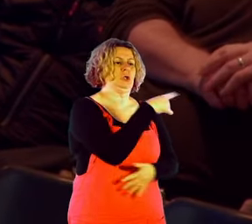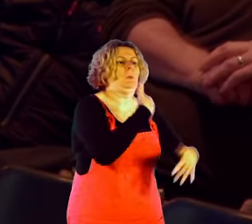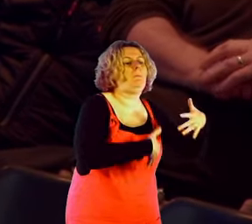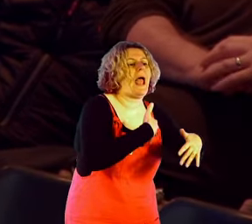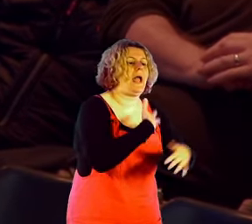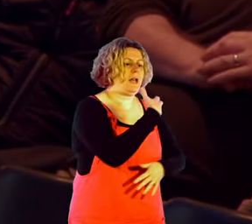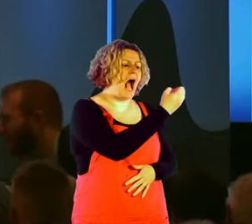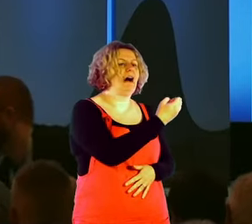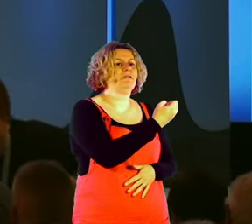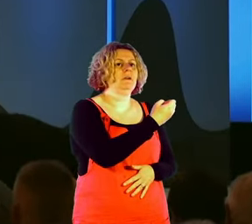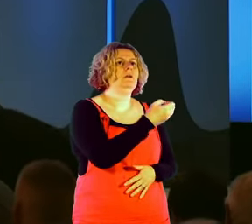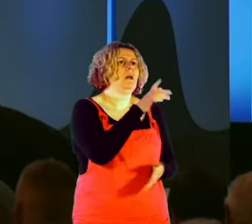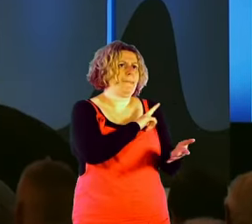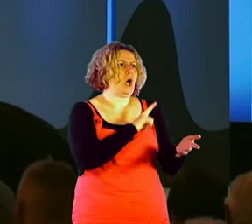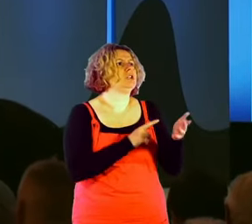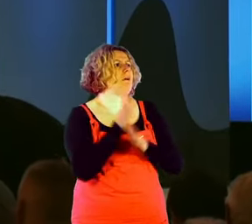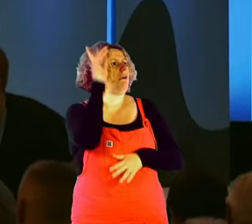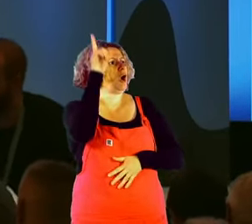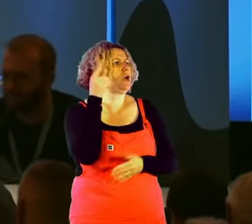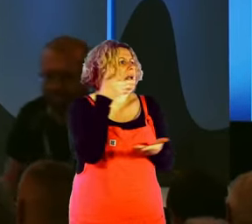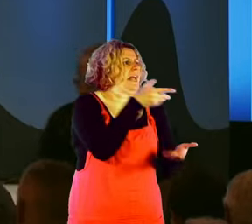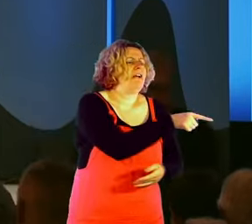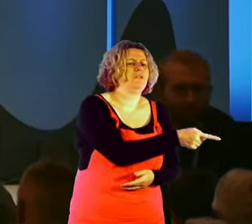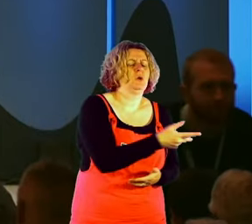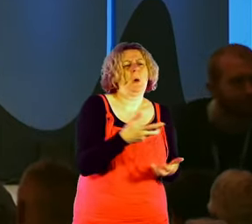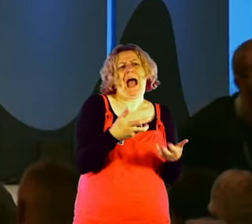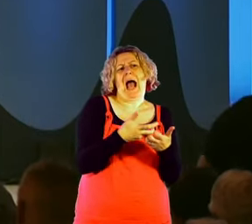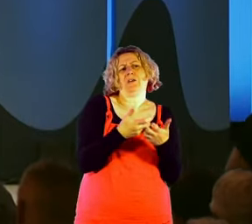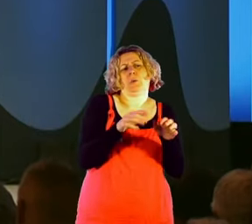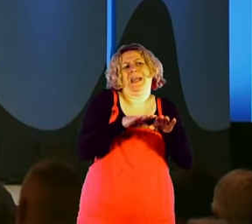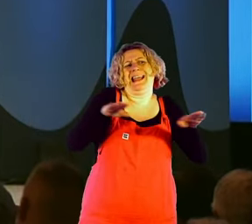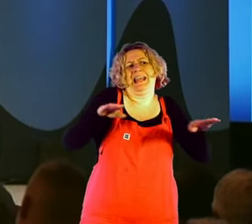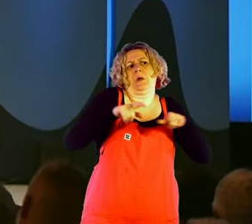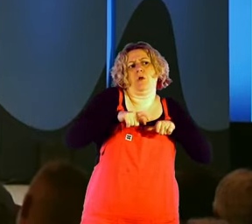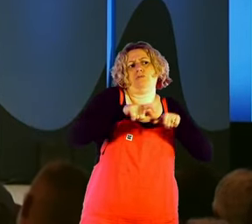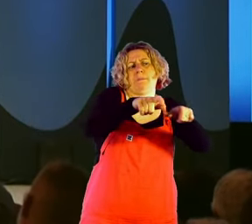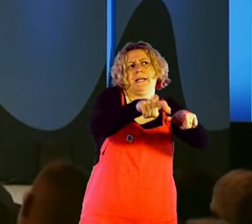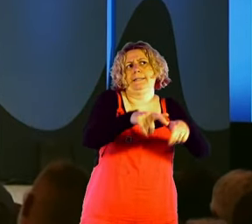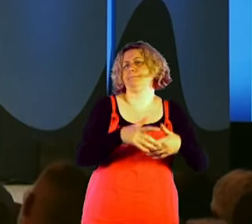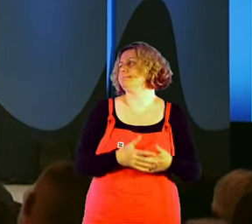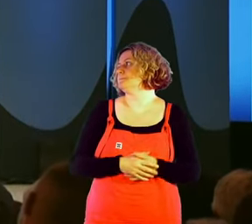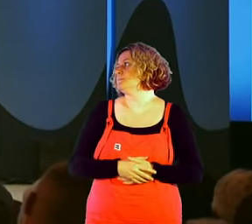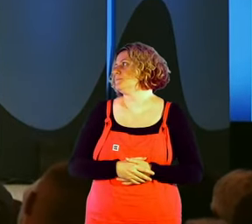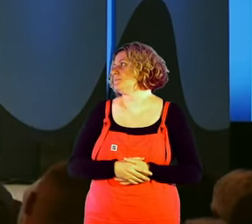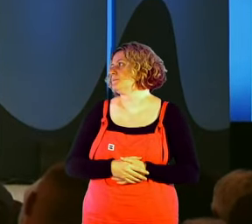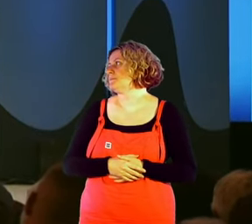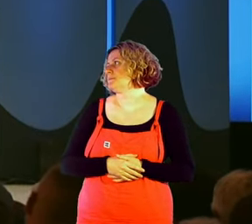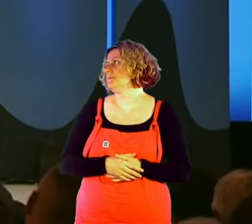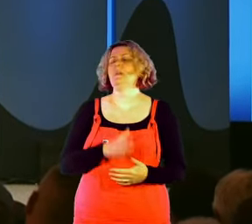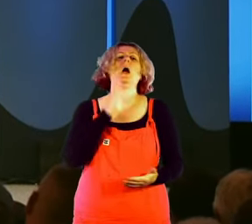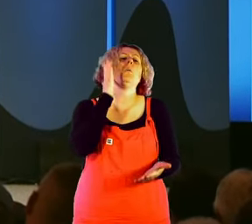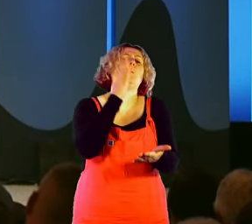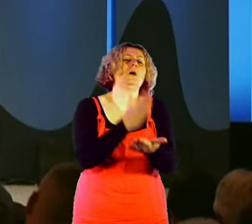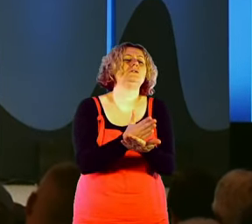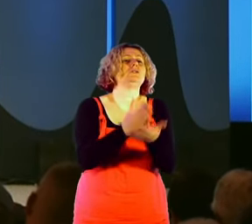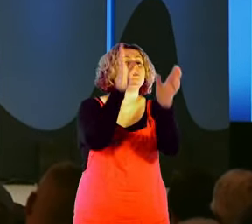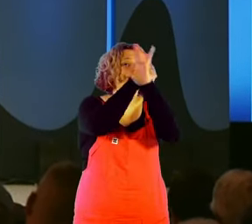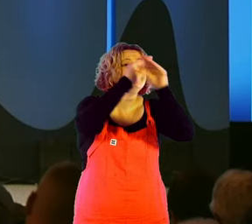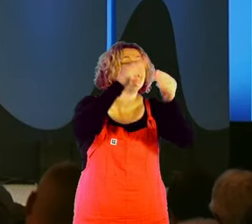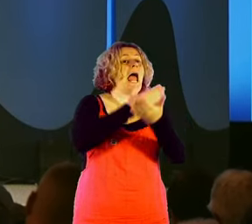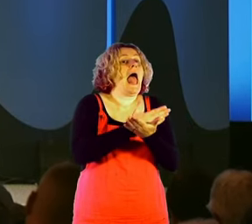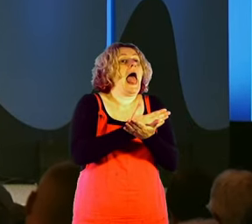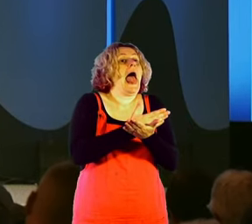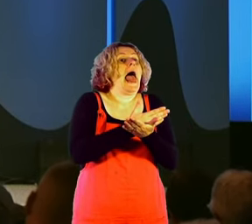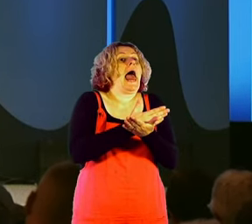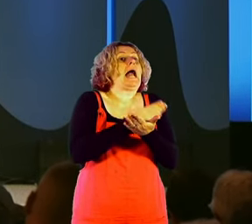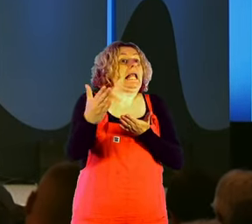you. Yeah, it is true, isn't it? There is a very, very clear, and I want to say this as clearly as I possibly can,